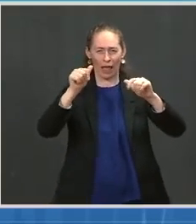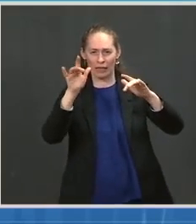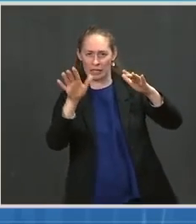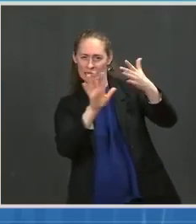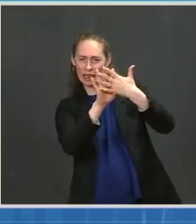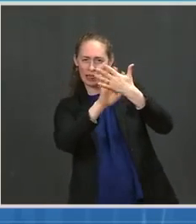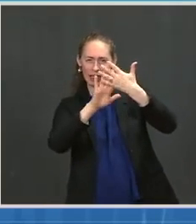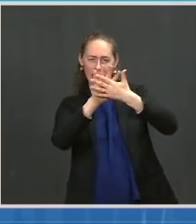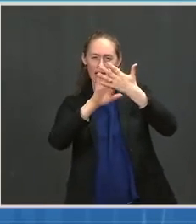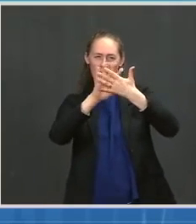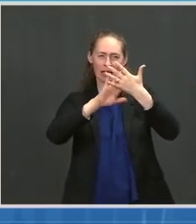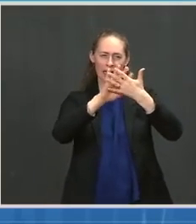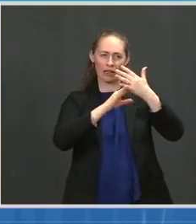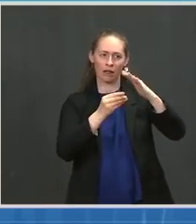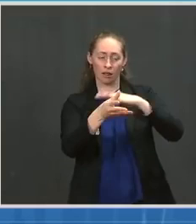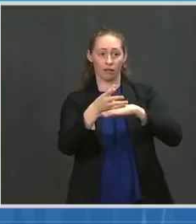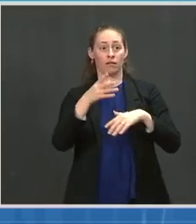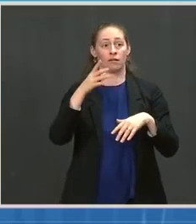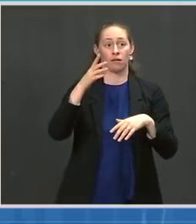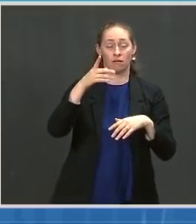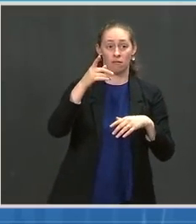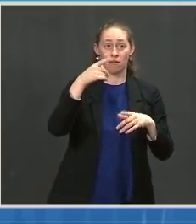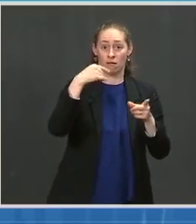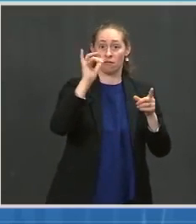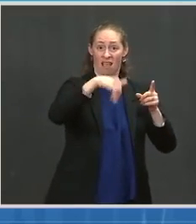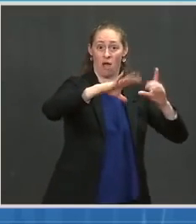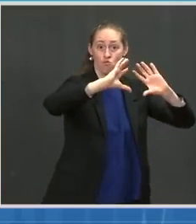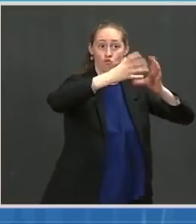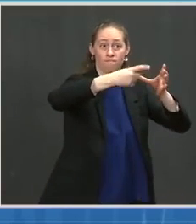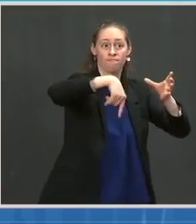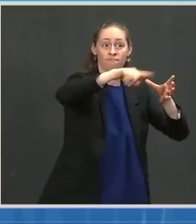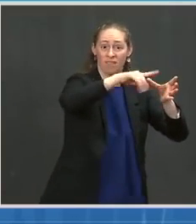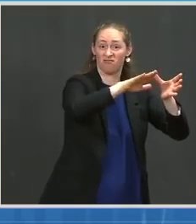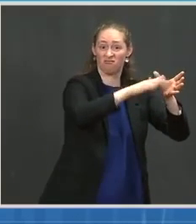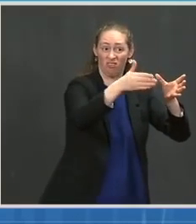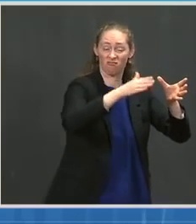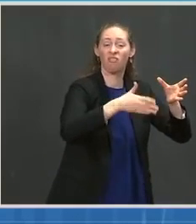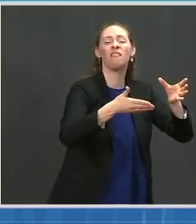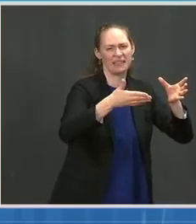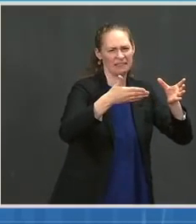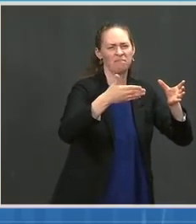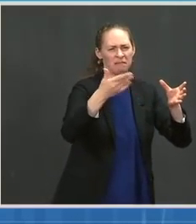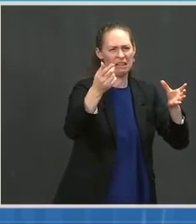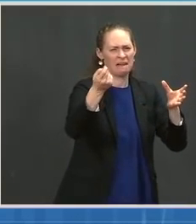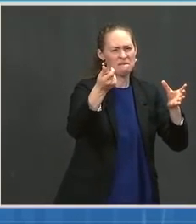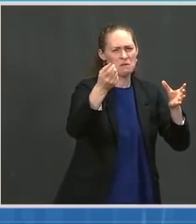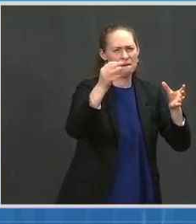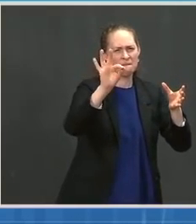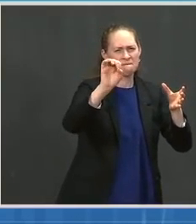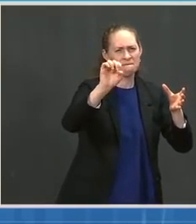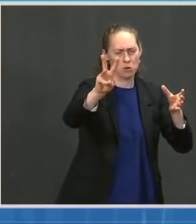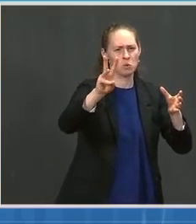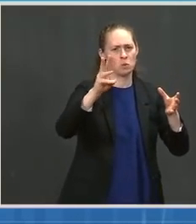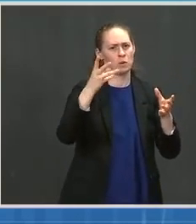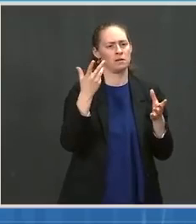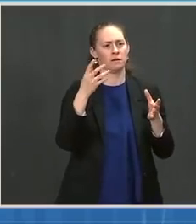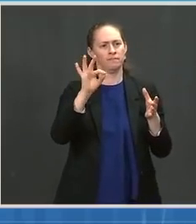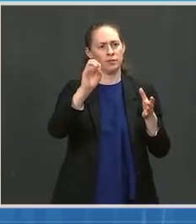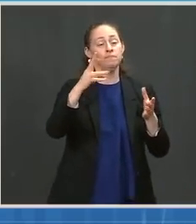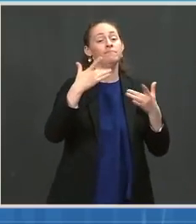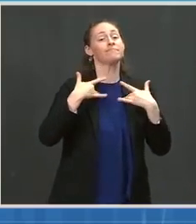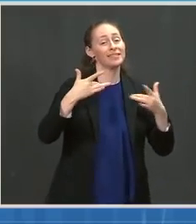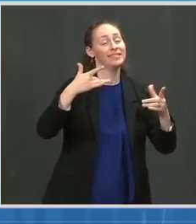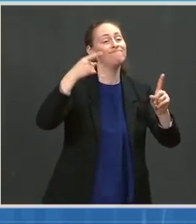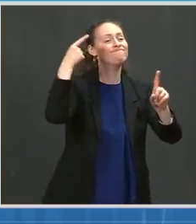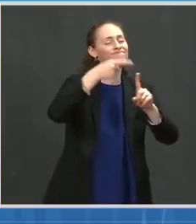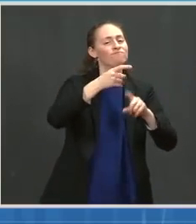few deaths within that group. The group there that the breakthrough were predominantly elderly individuals.